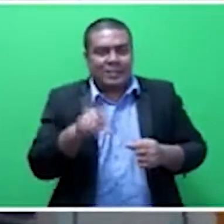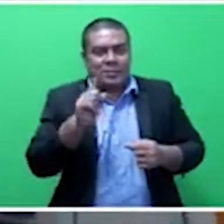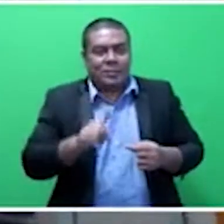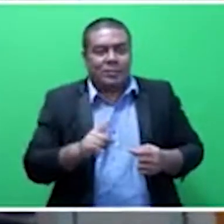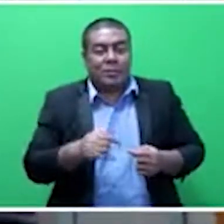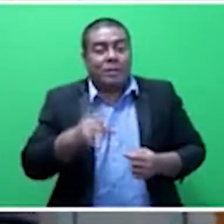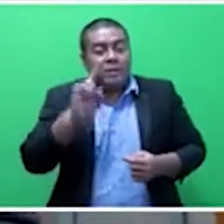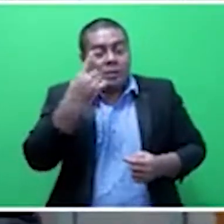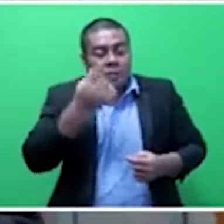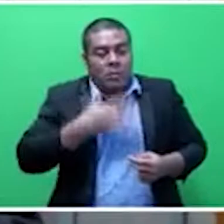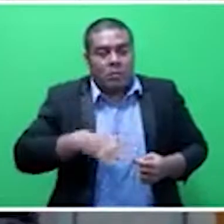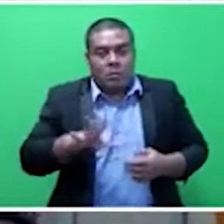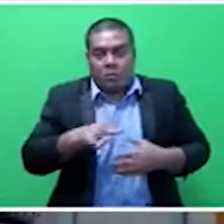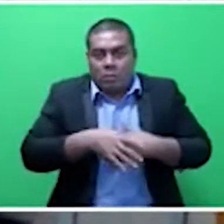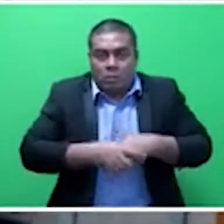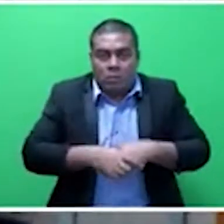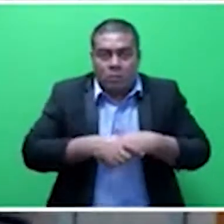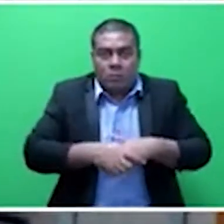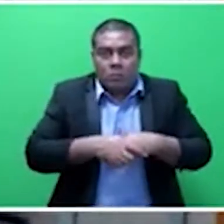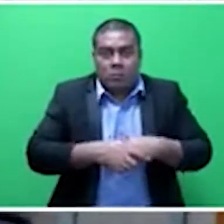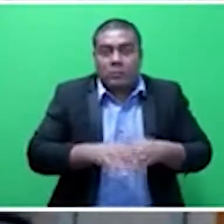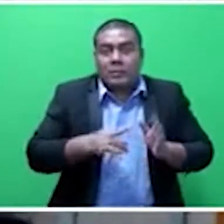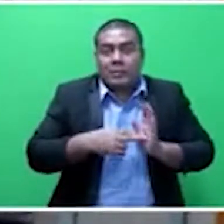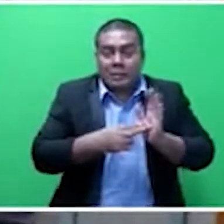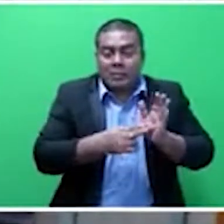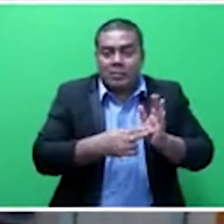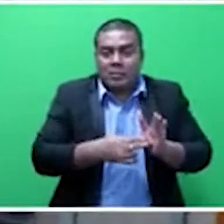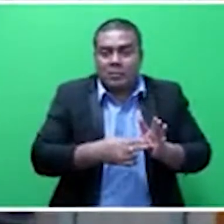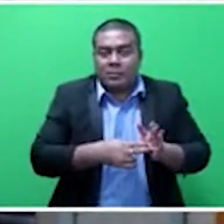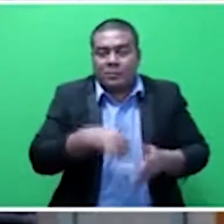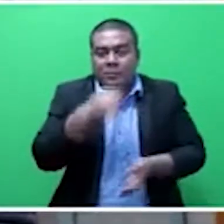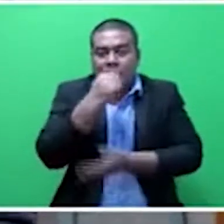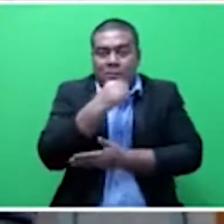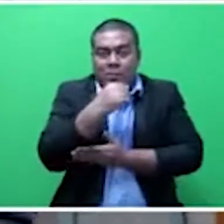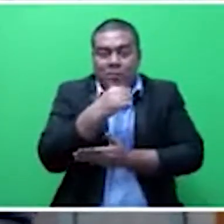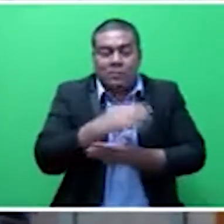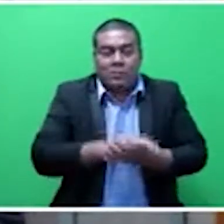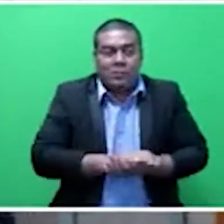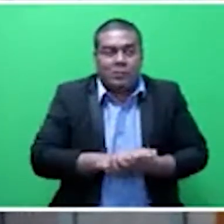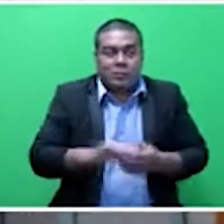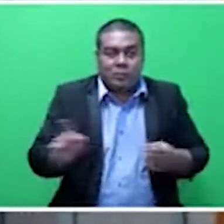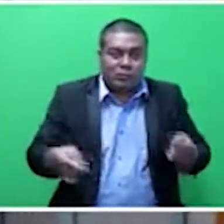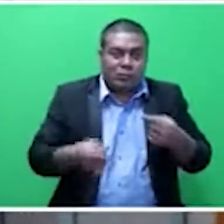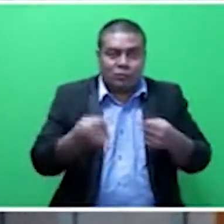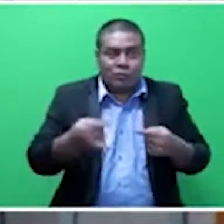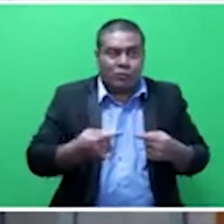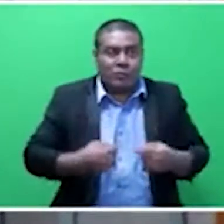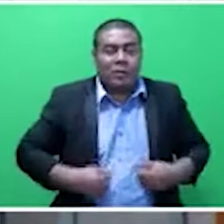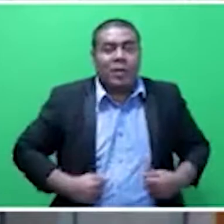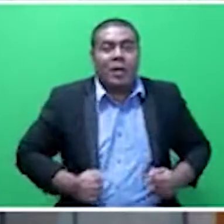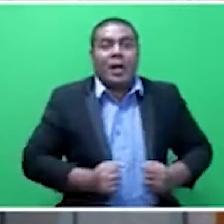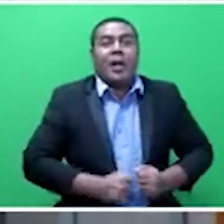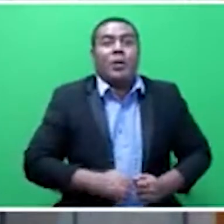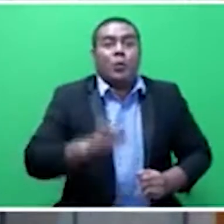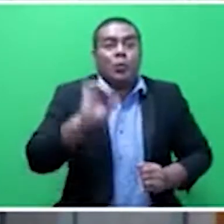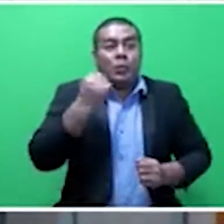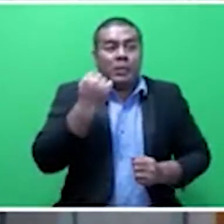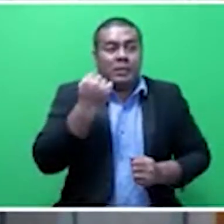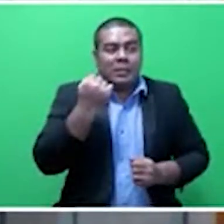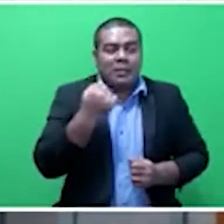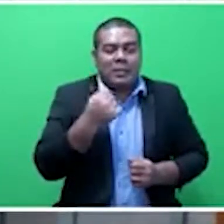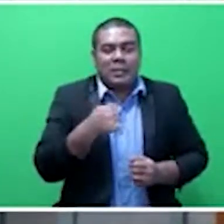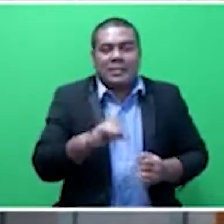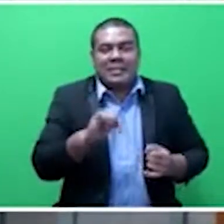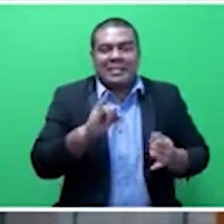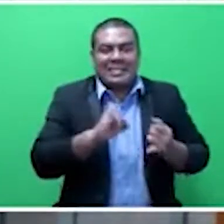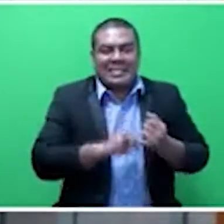Firstly, I would like to congratulate the Nadi Rugby for its hard-fought battle against Suva and winning the semi-final of this Skipper